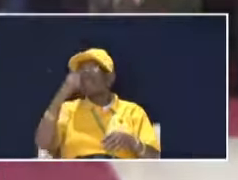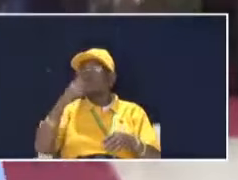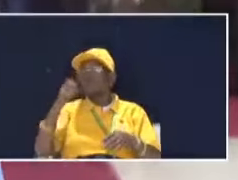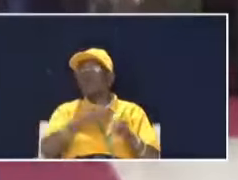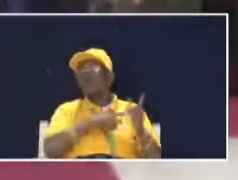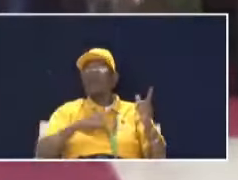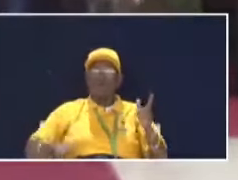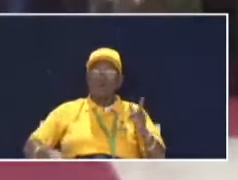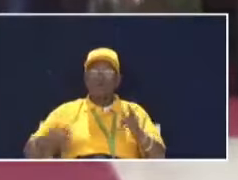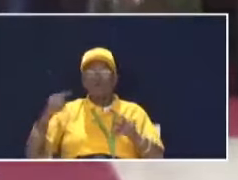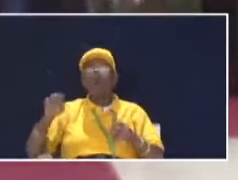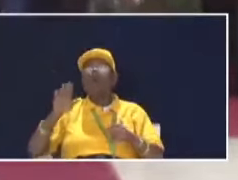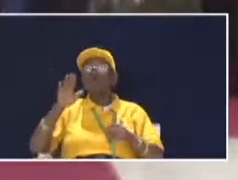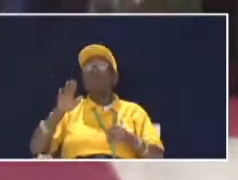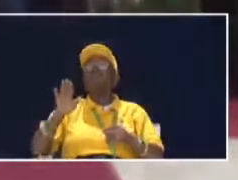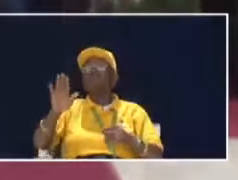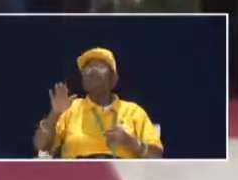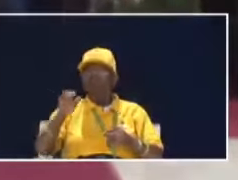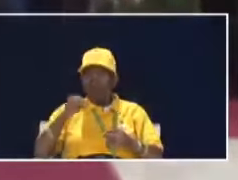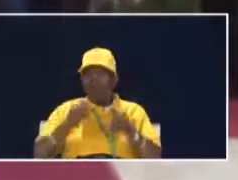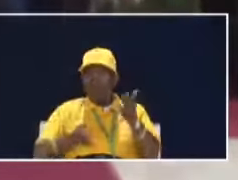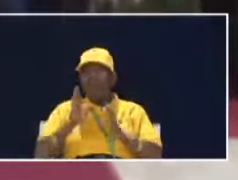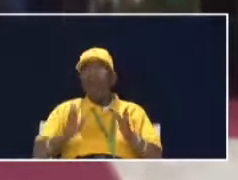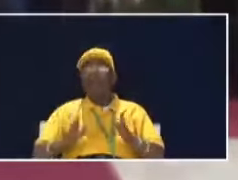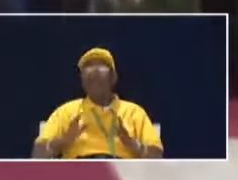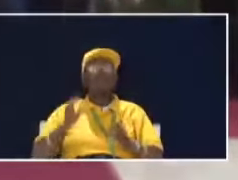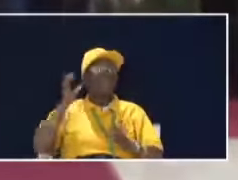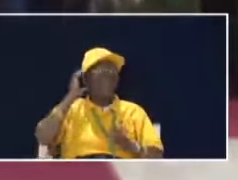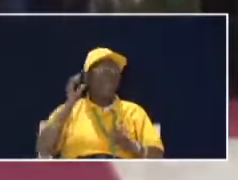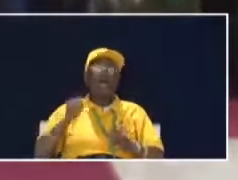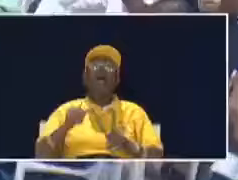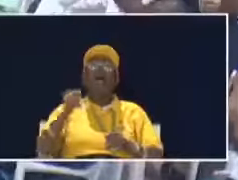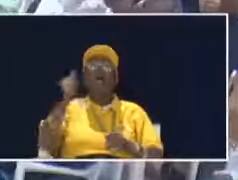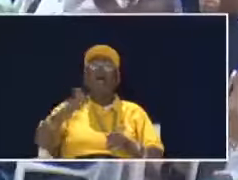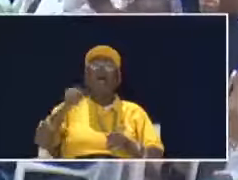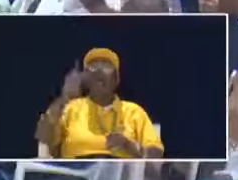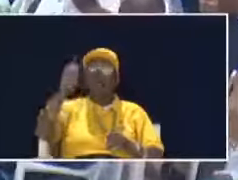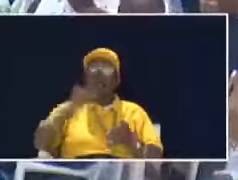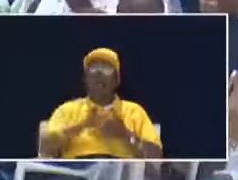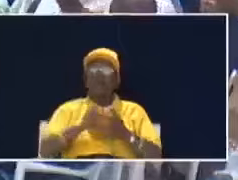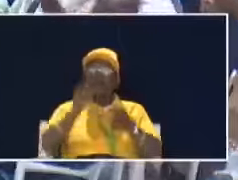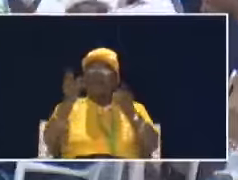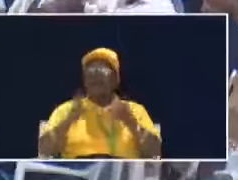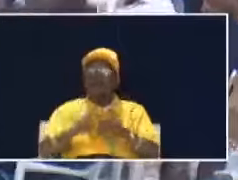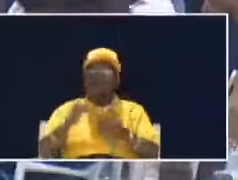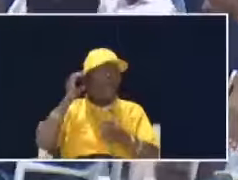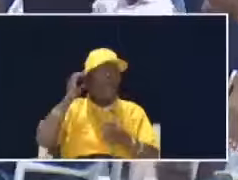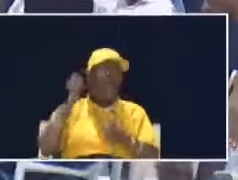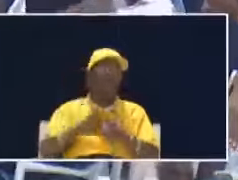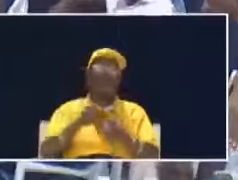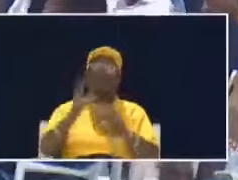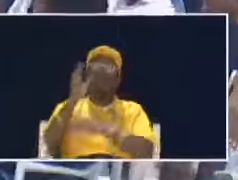many of you would like to hear from God very, very soon? Let me hear you say, amen, Lord.